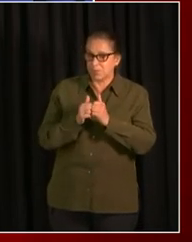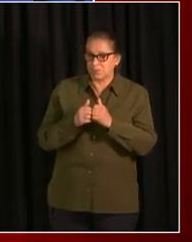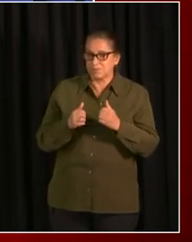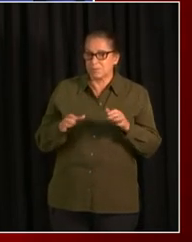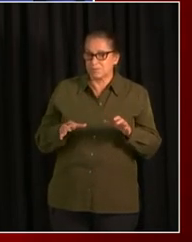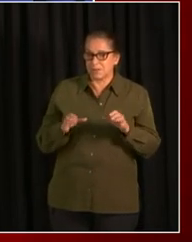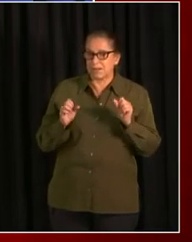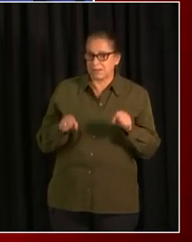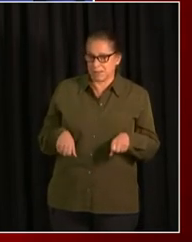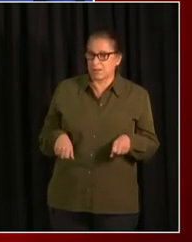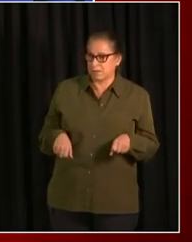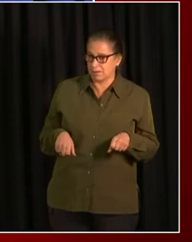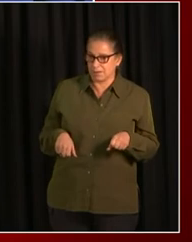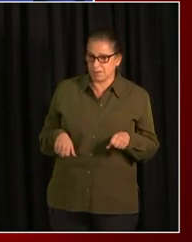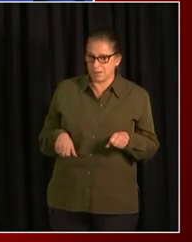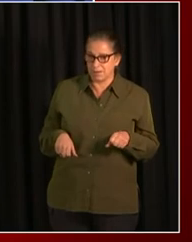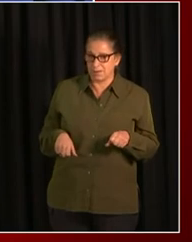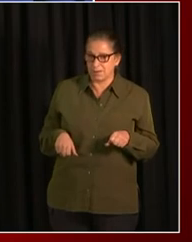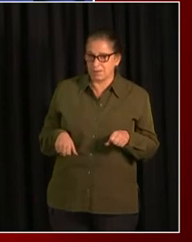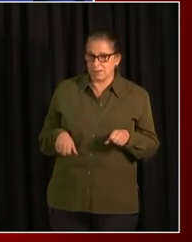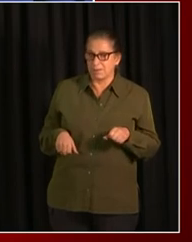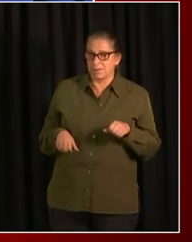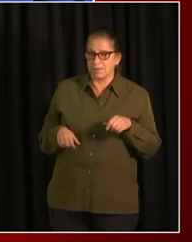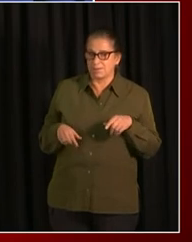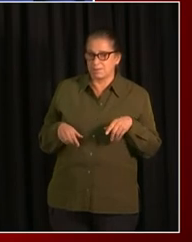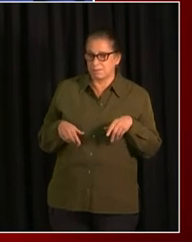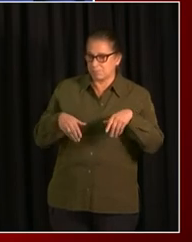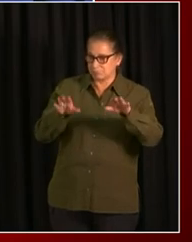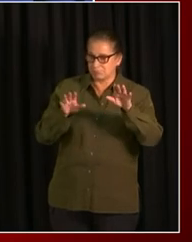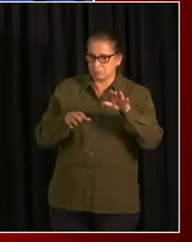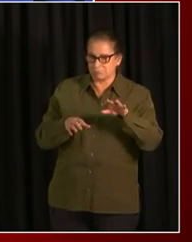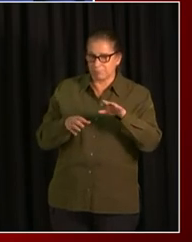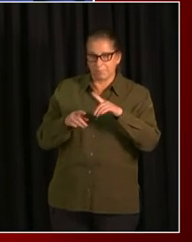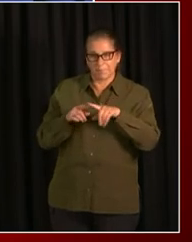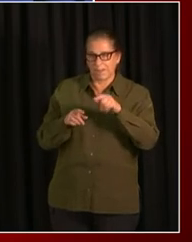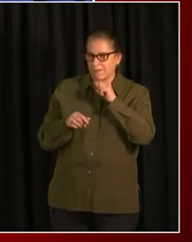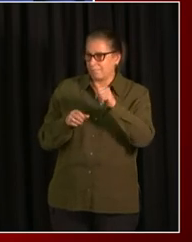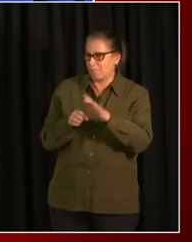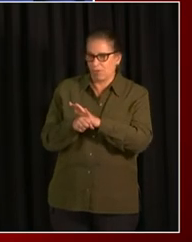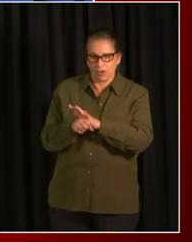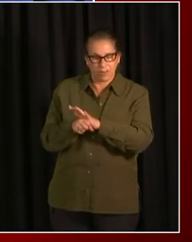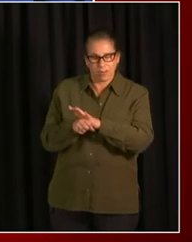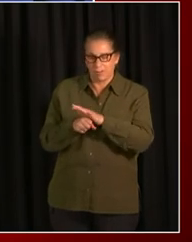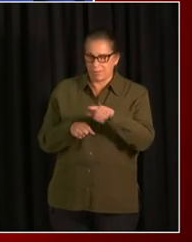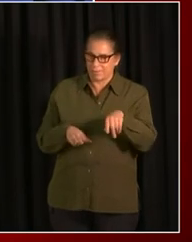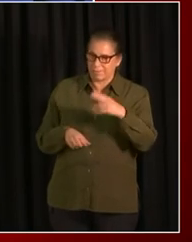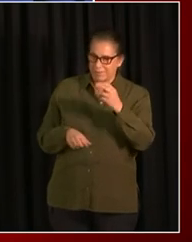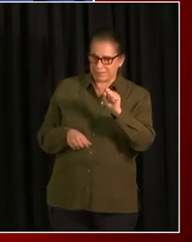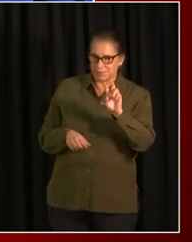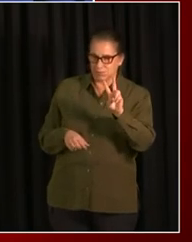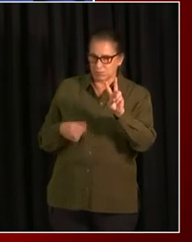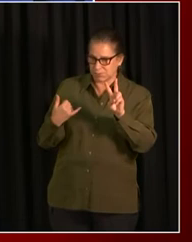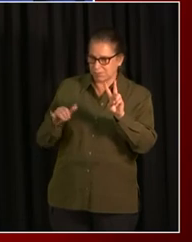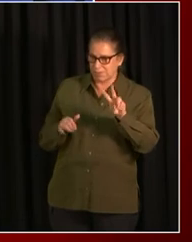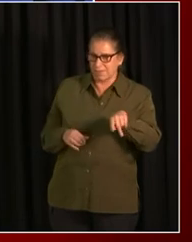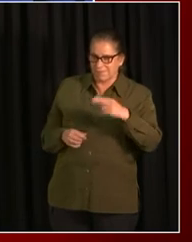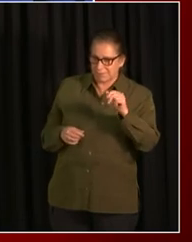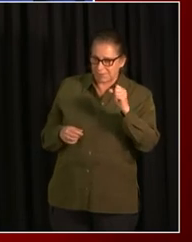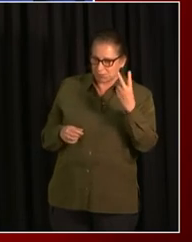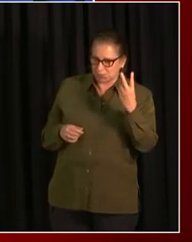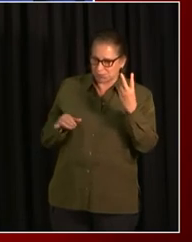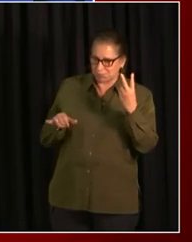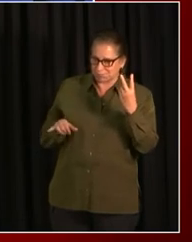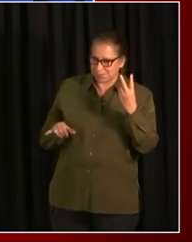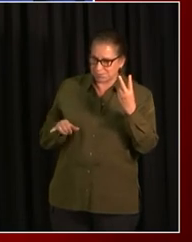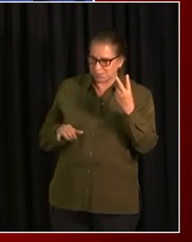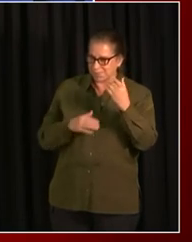turned back on in phase 2. But again, what we want to make sure that we're doing is